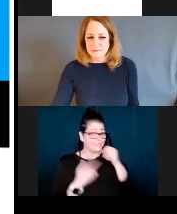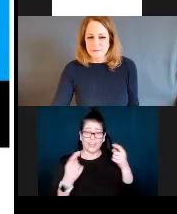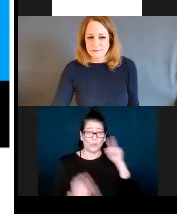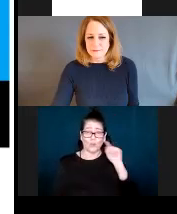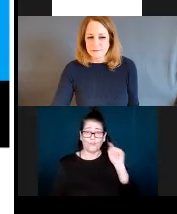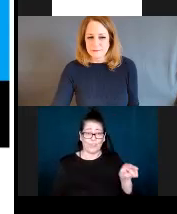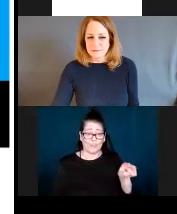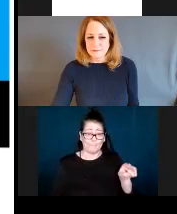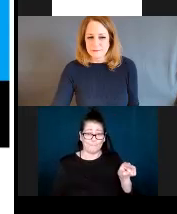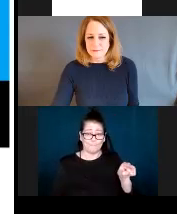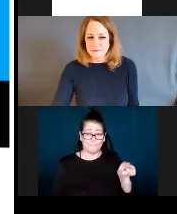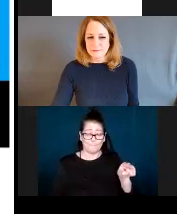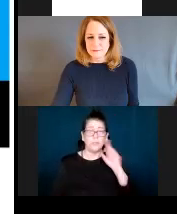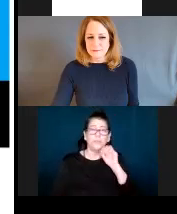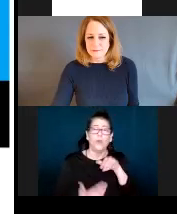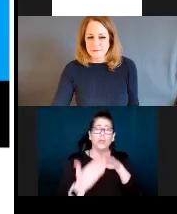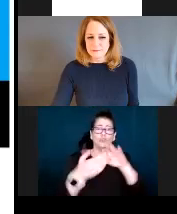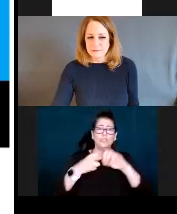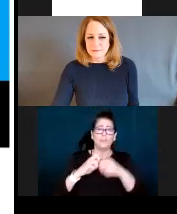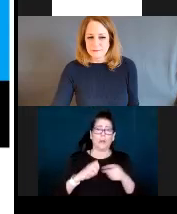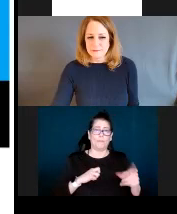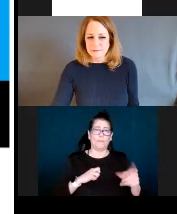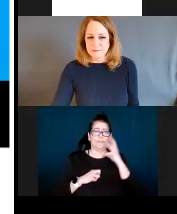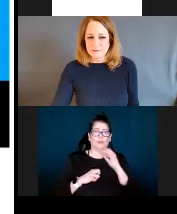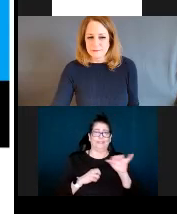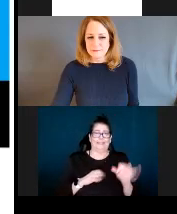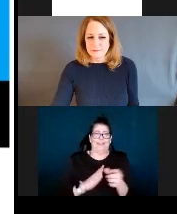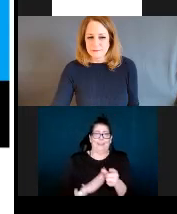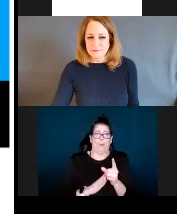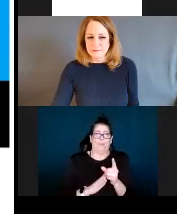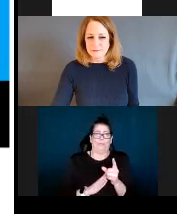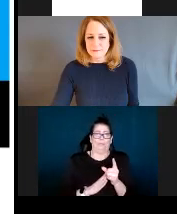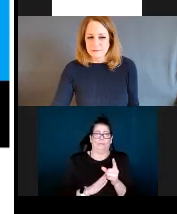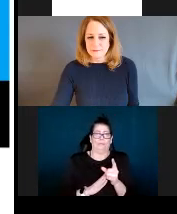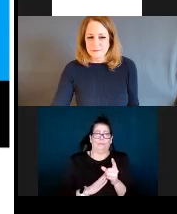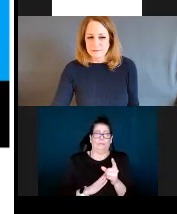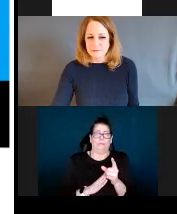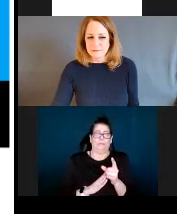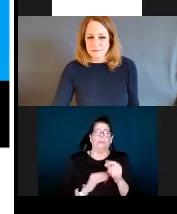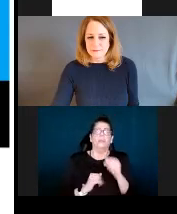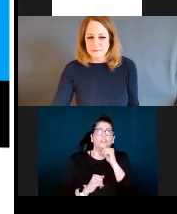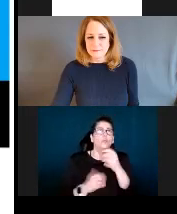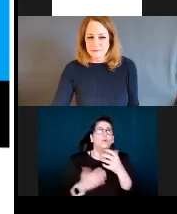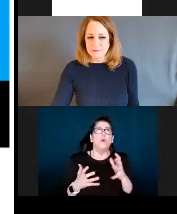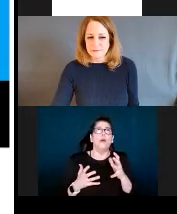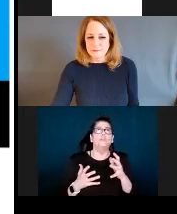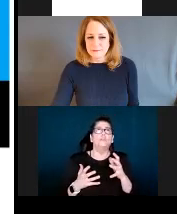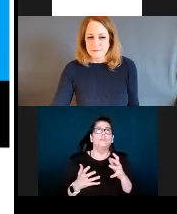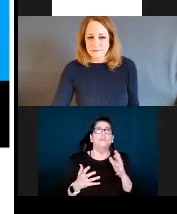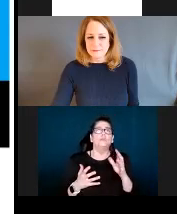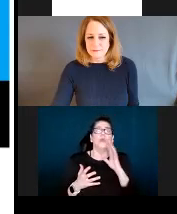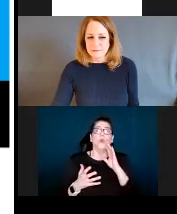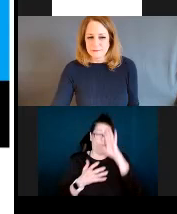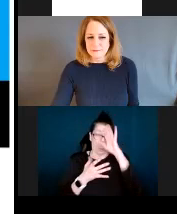they're having in that moment, and don't use grounding to distract or something just to keep yourself as